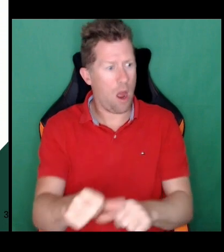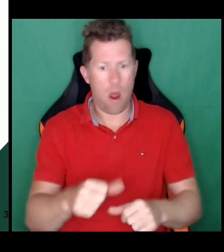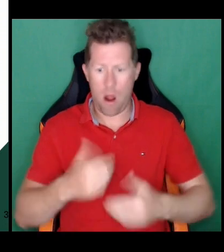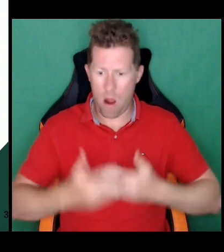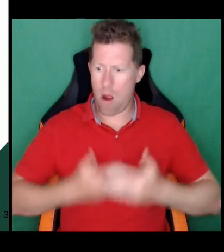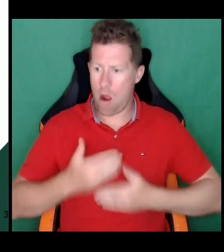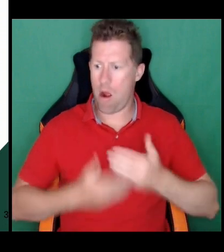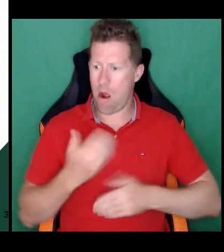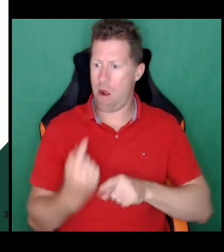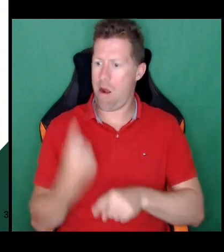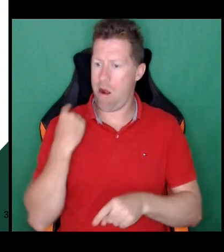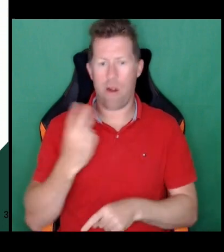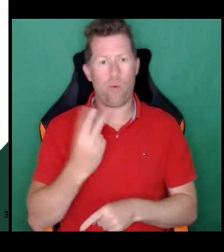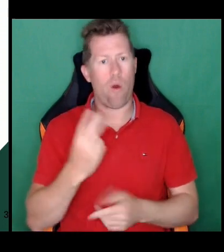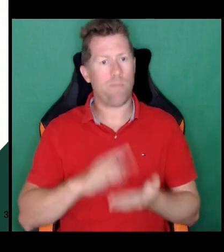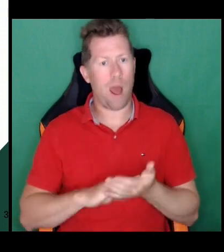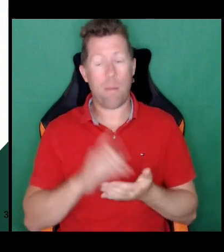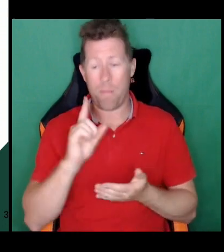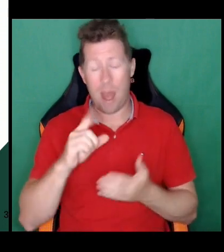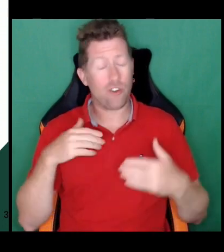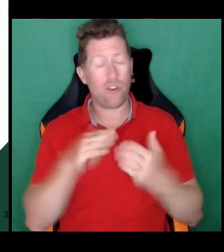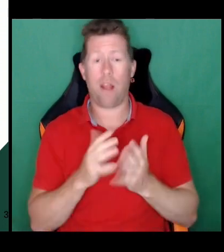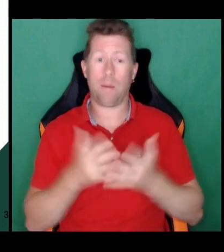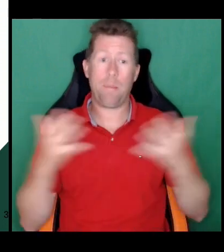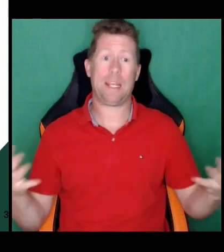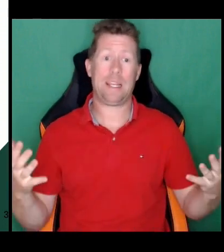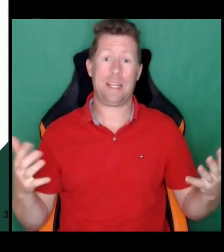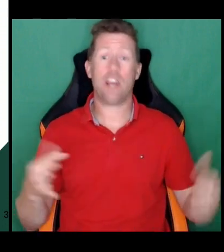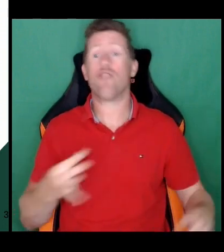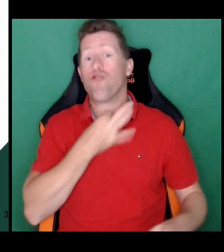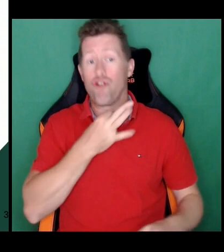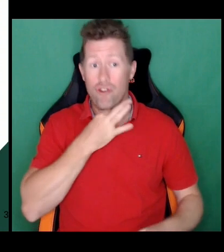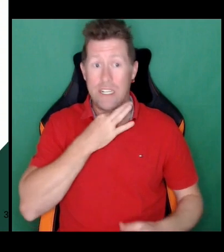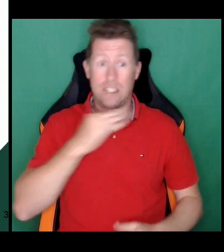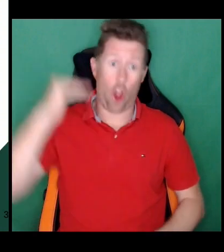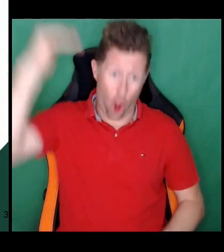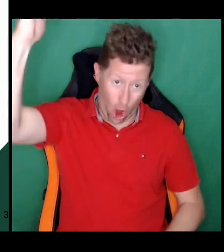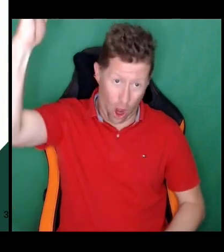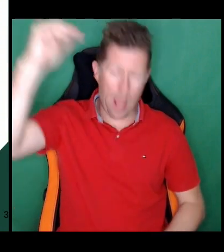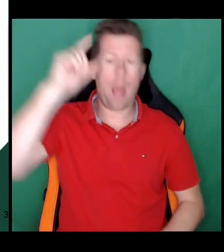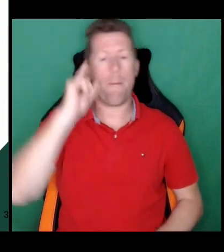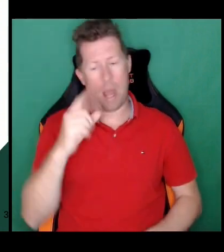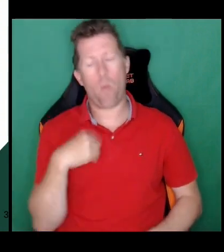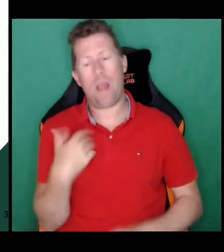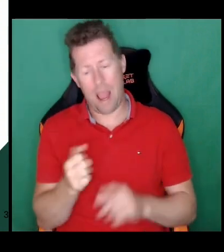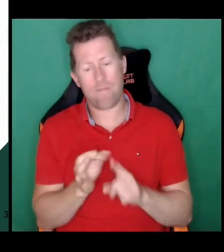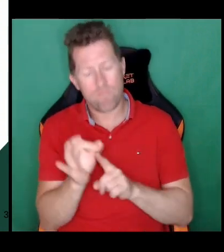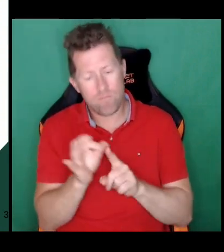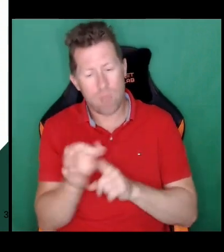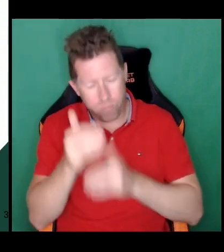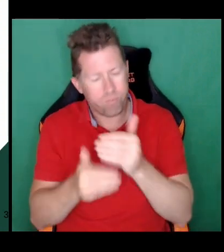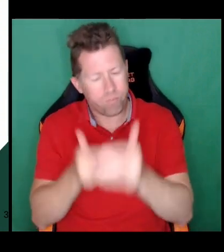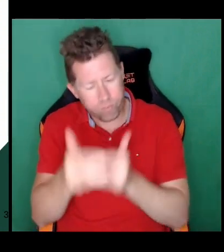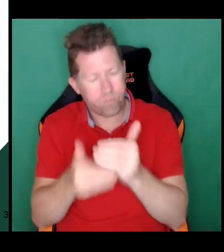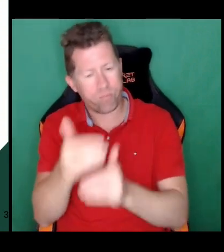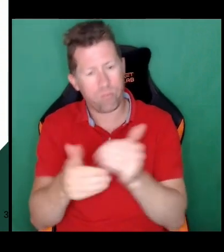12 months, the challenges are enormous, the stakes are high, but we are making progress and we'll continue to work alongside and with all